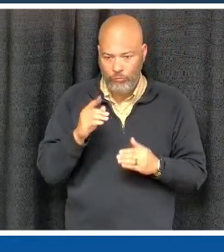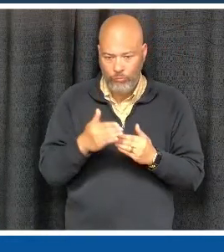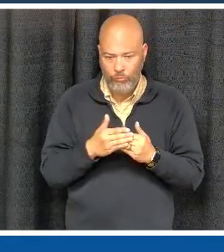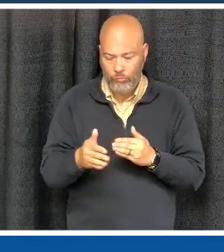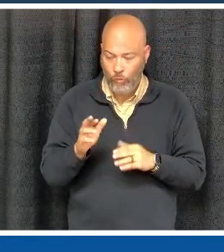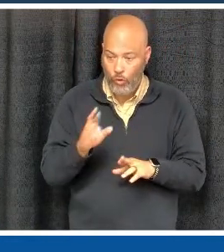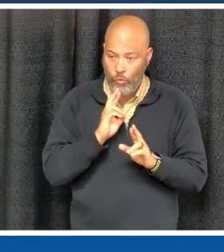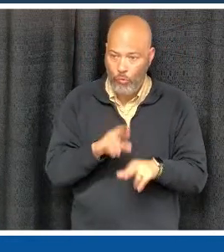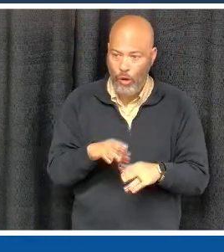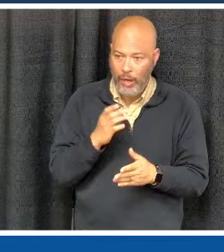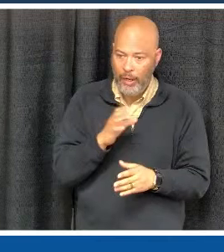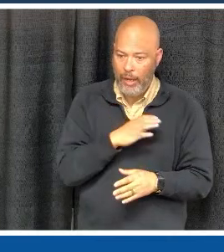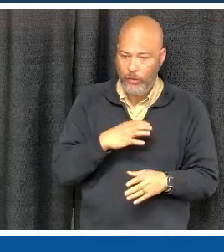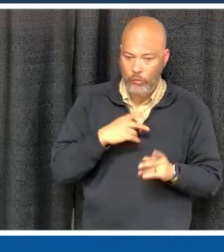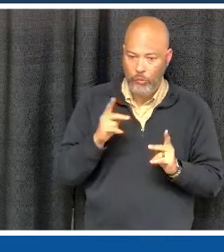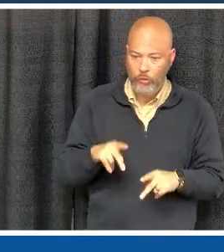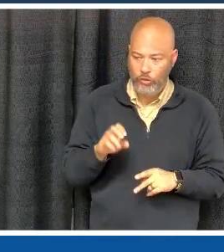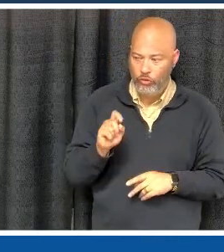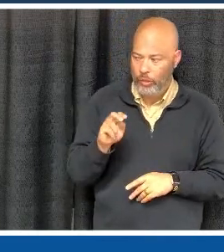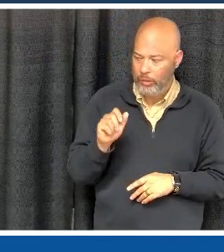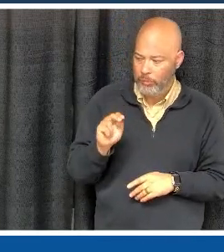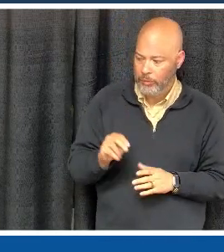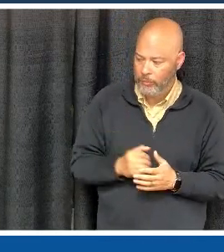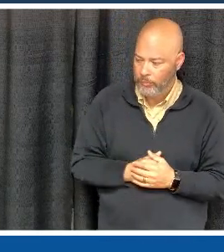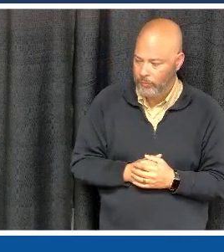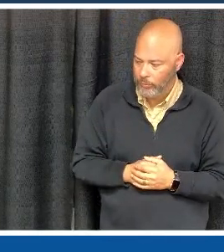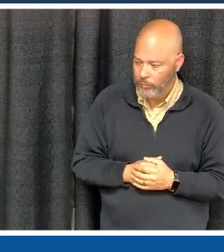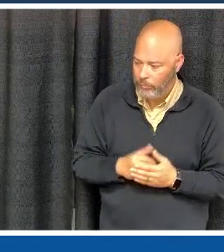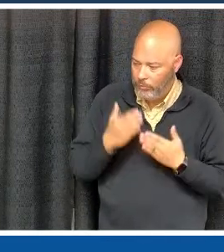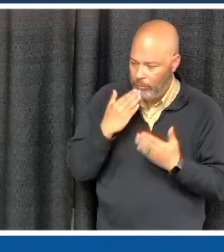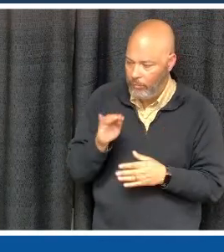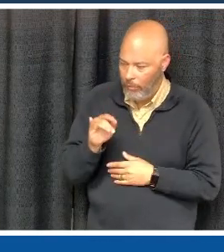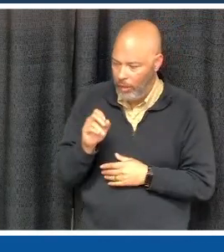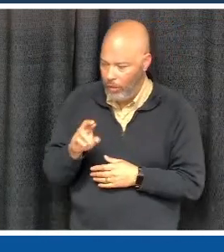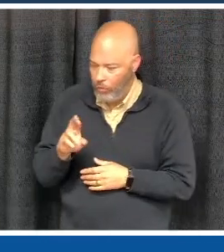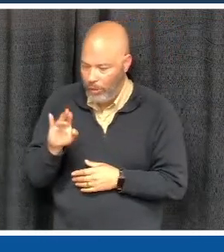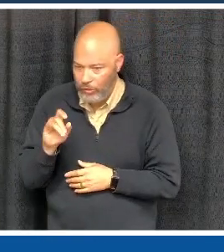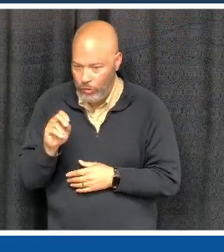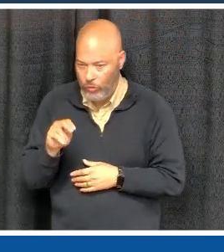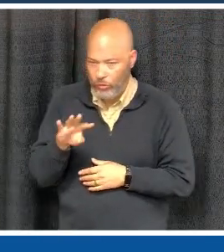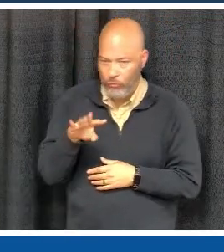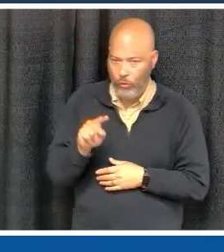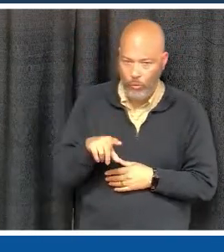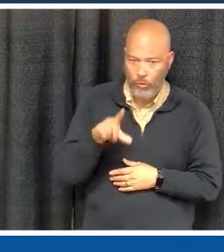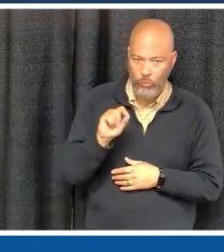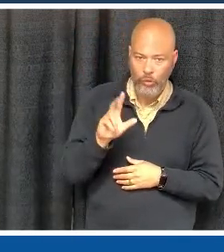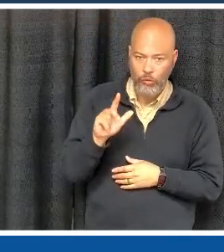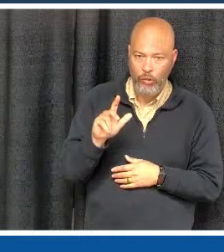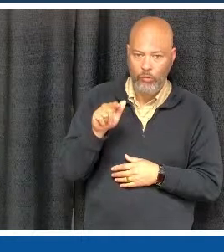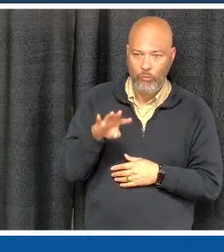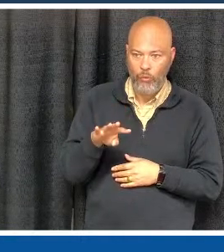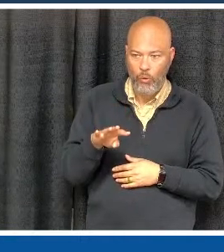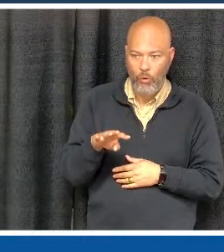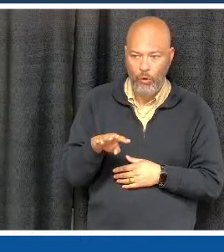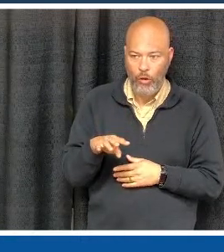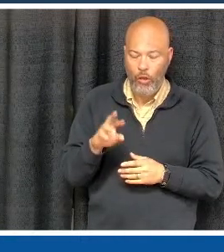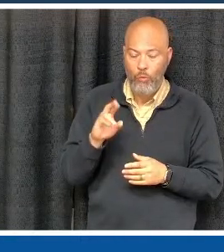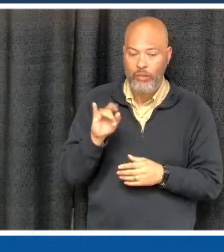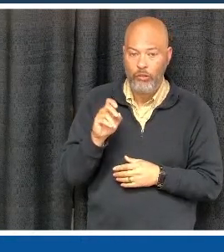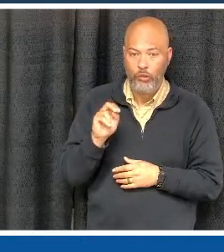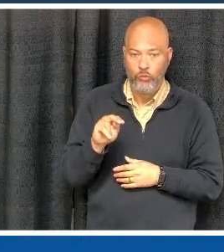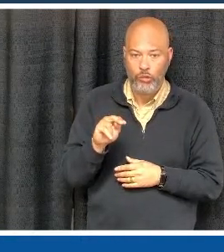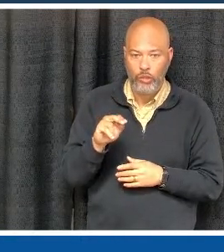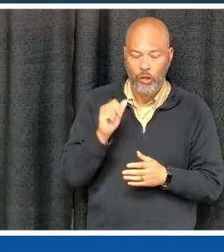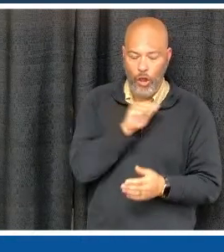report. Chairperson Streetman. Thank you, Mayor. Resolution 41, 2023-24, a